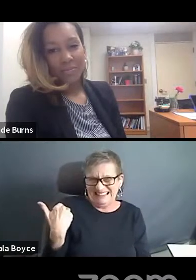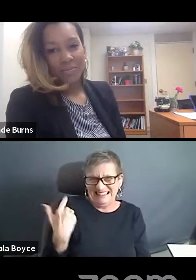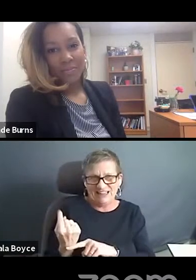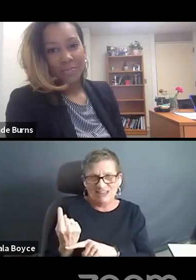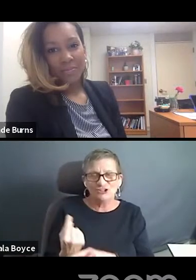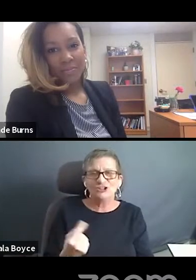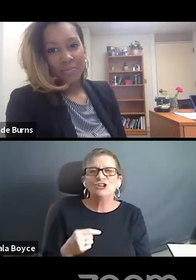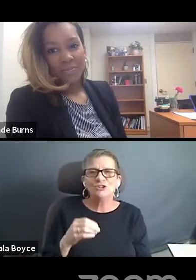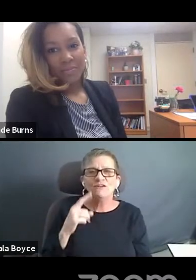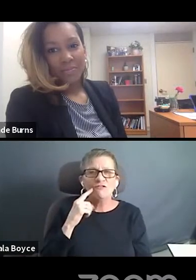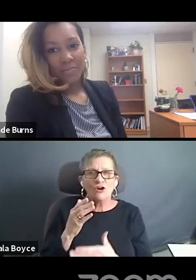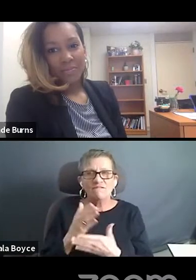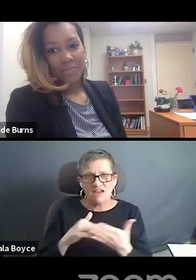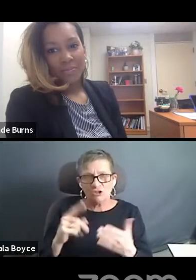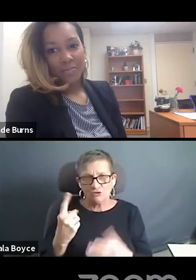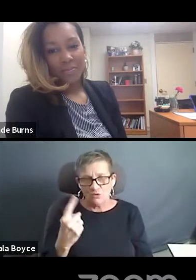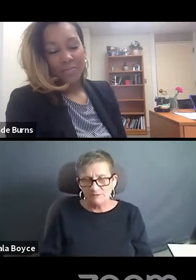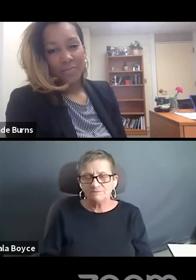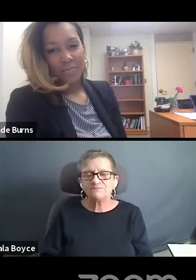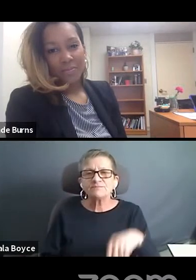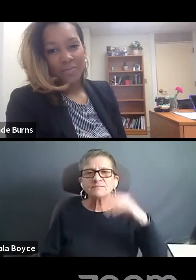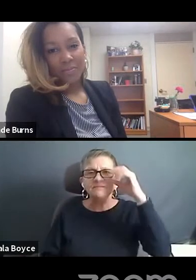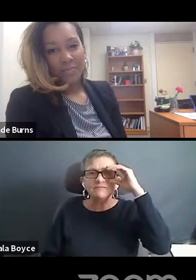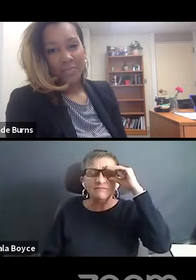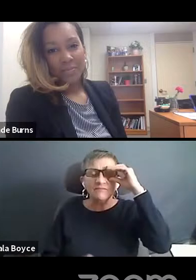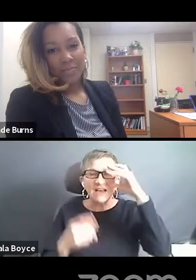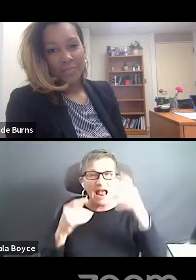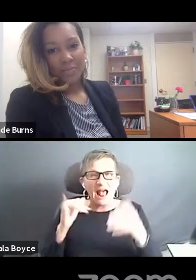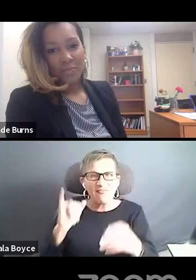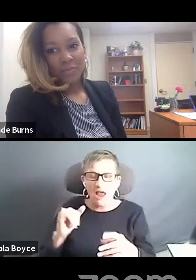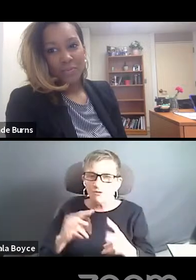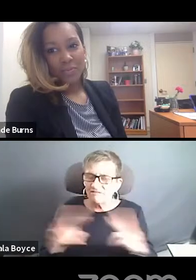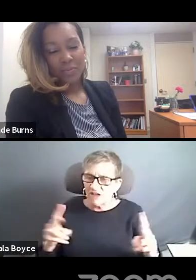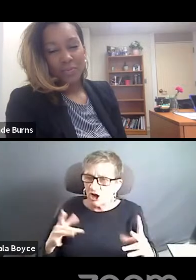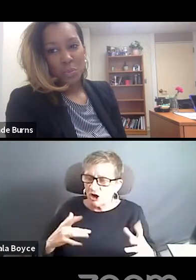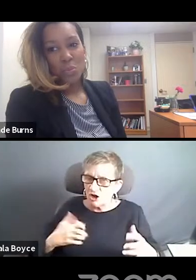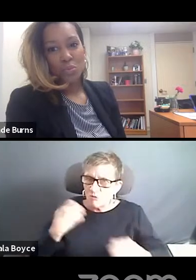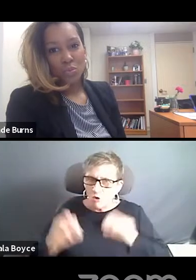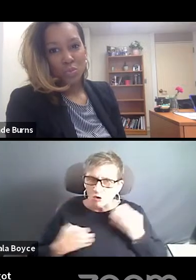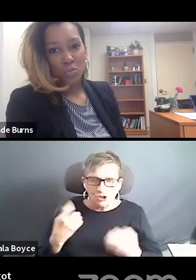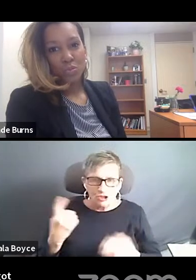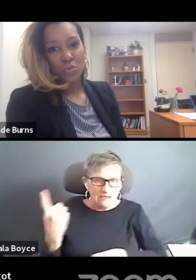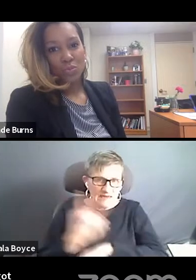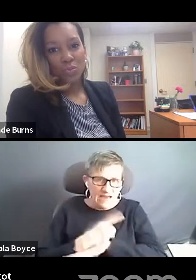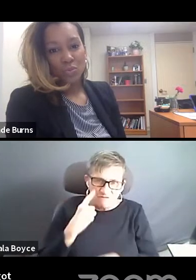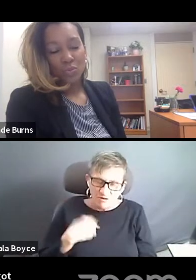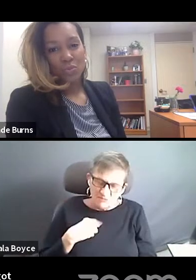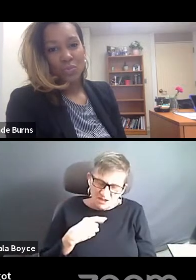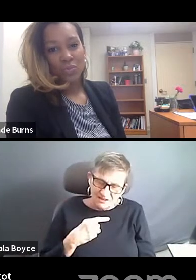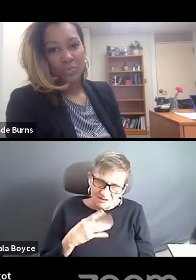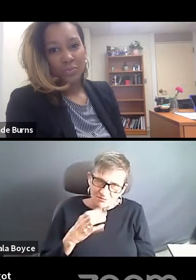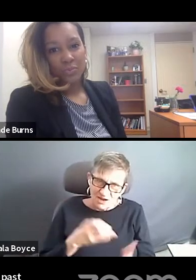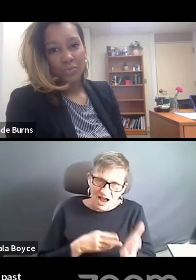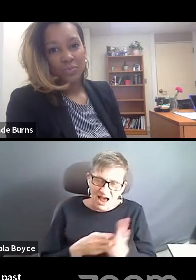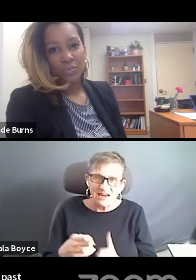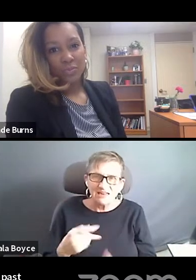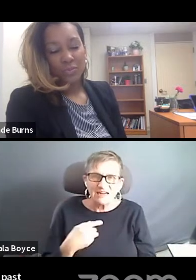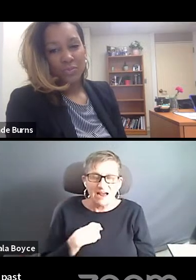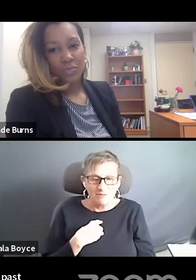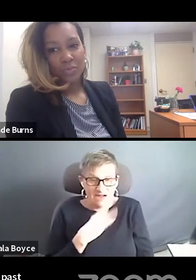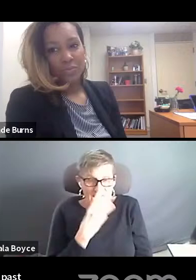in phase 1A. And it was an emotional, weighty day, to be completely honest. You know, as an